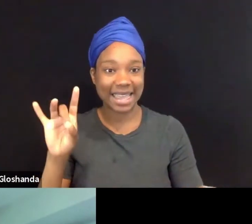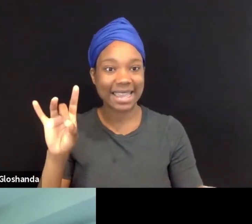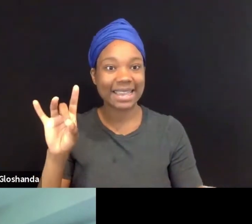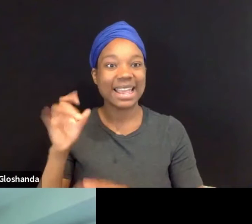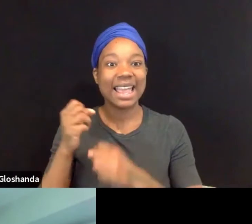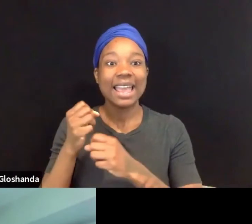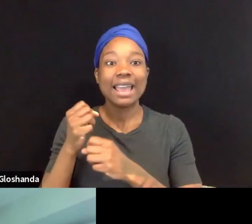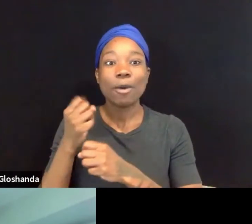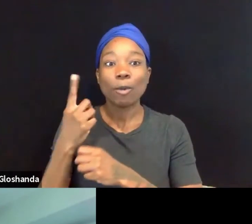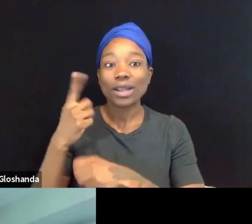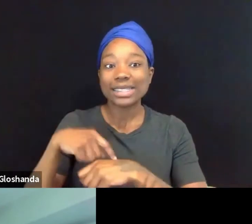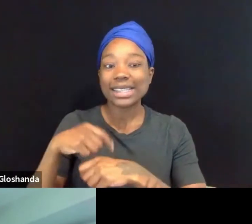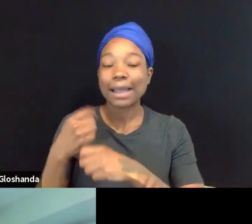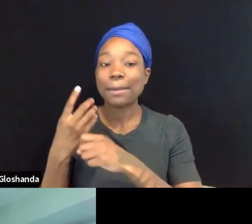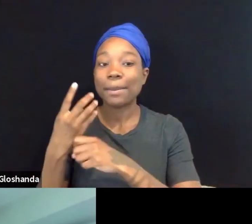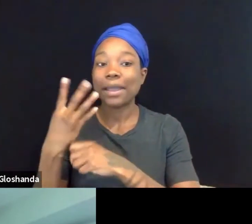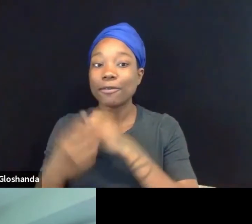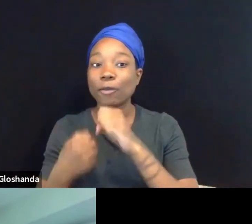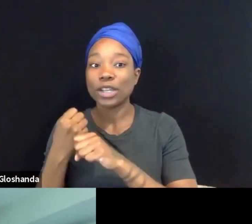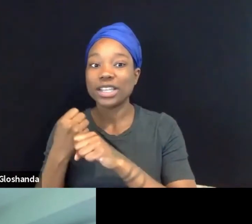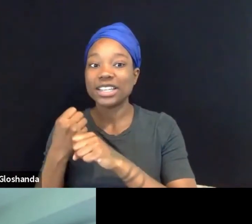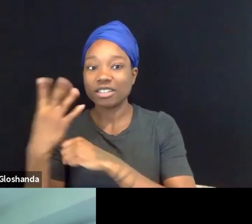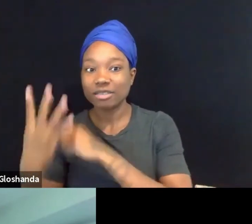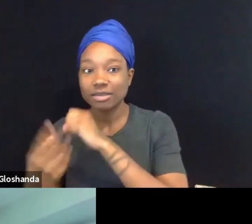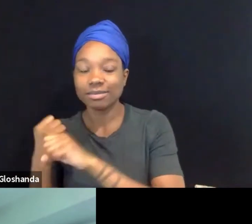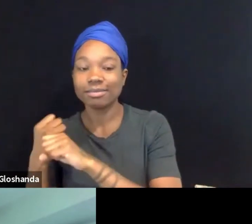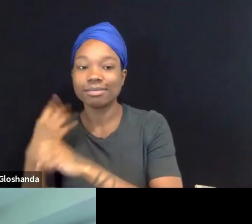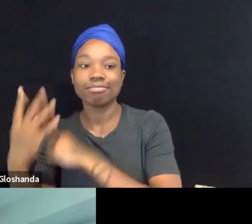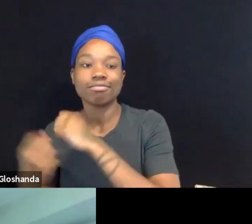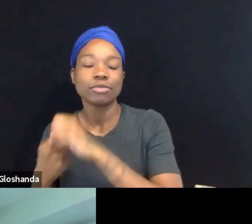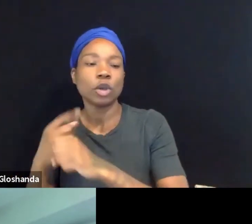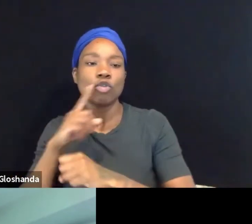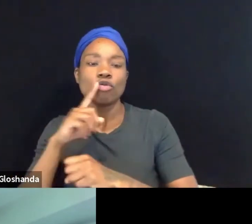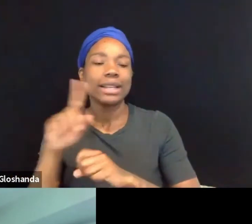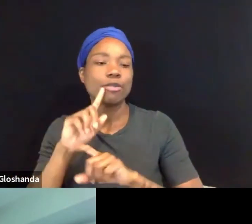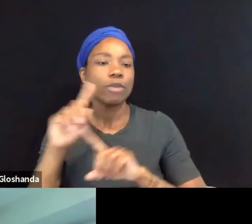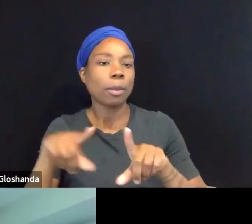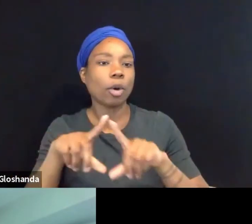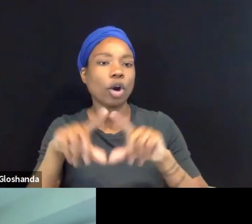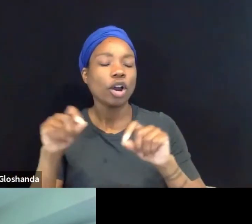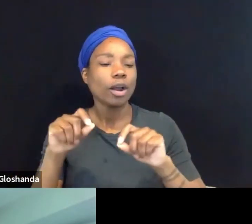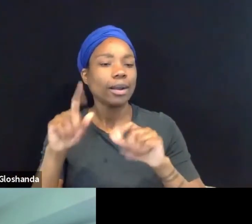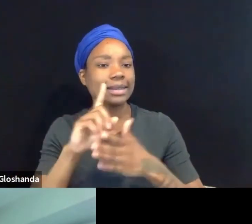for non-engineers. It's meant to take what has been an out of sight, out of mind